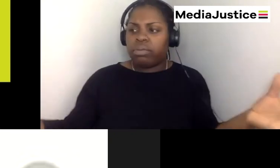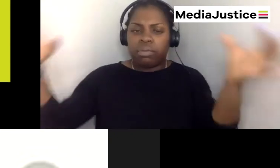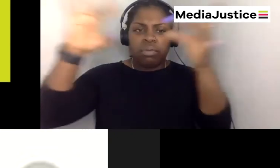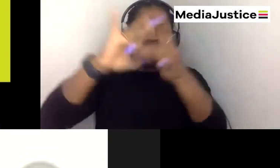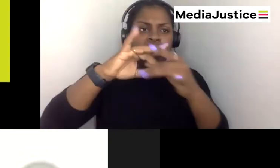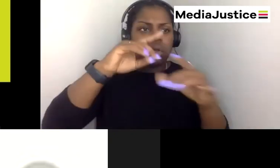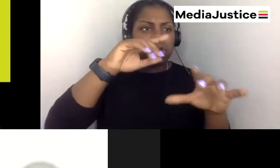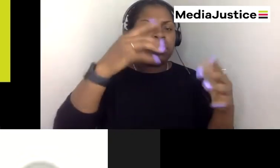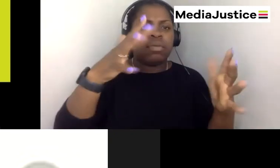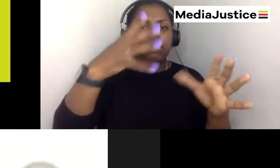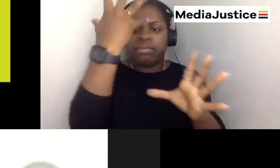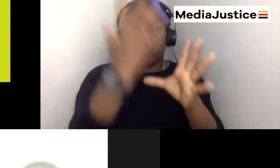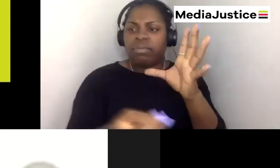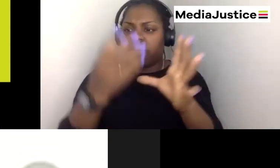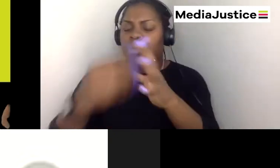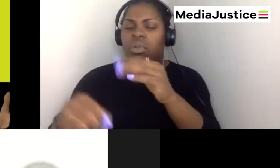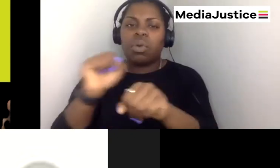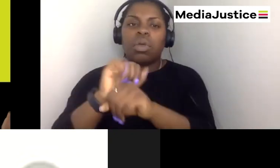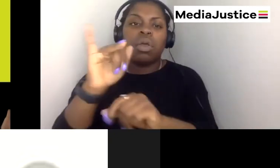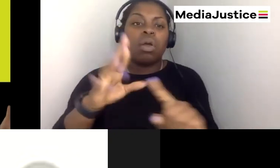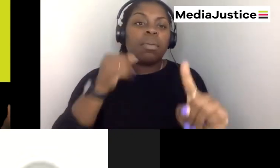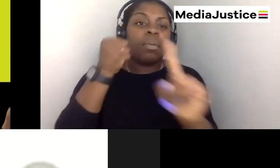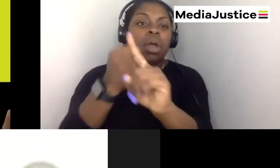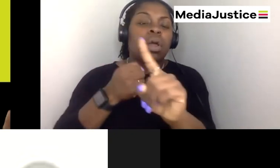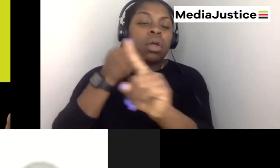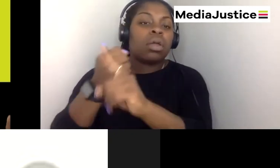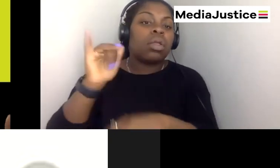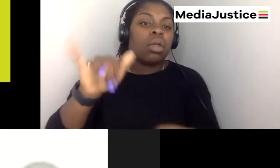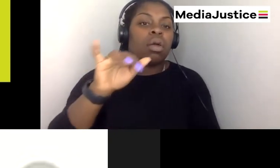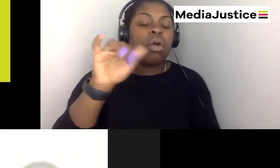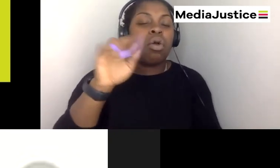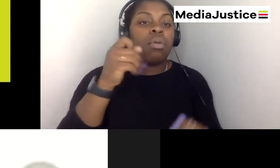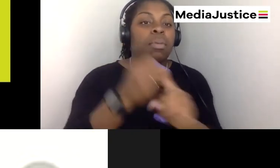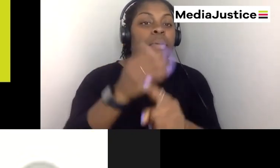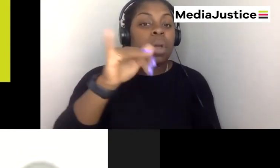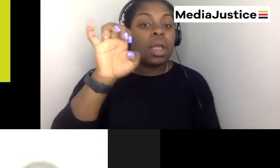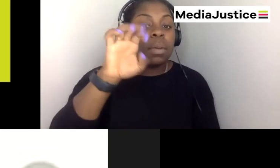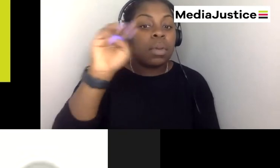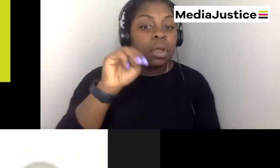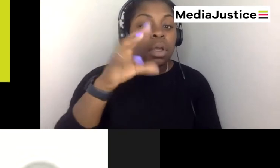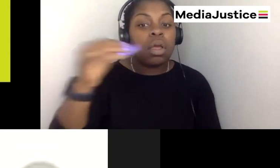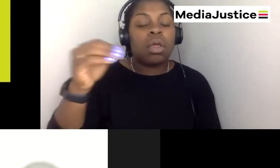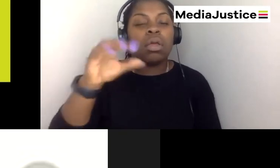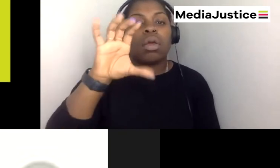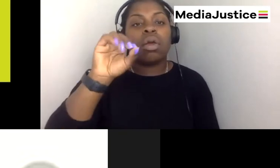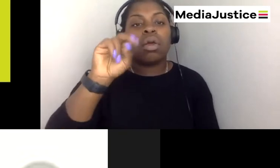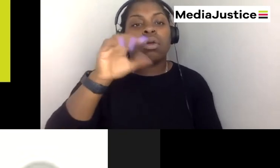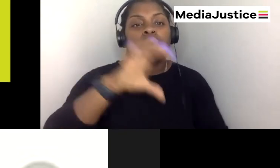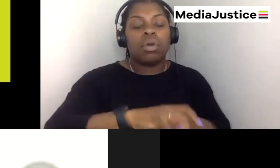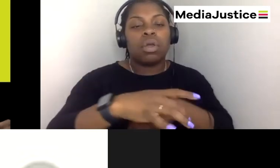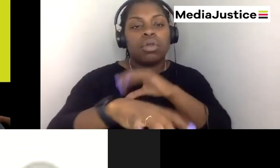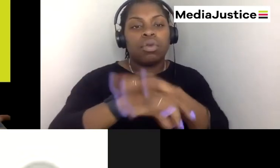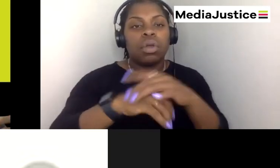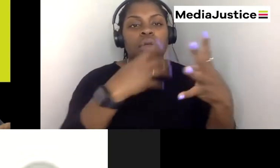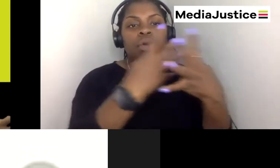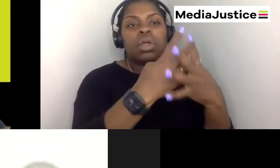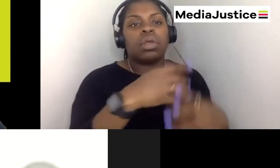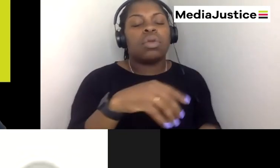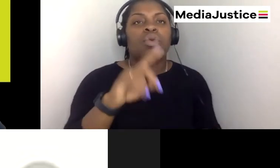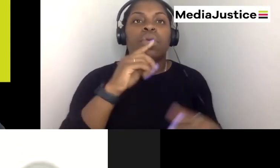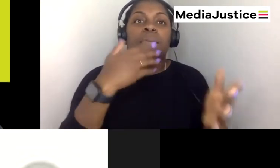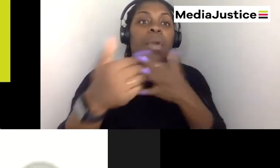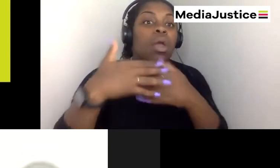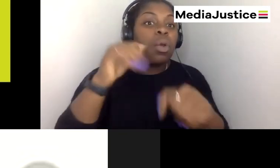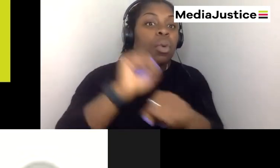impacted by electronic monitoring and incarceration. We know that many people who work in either the